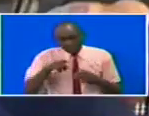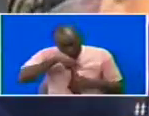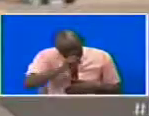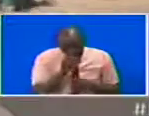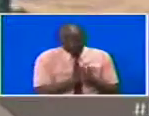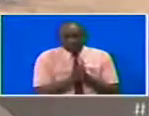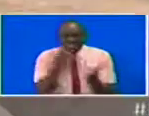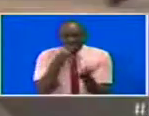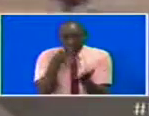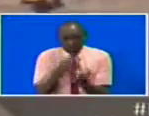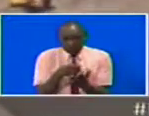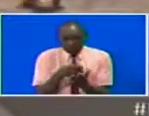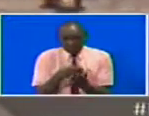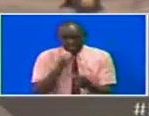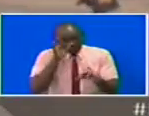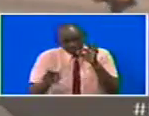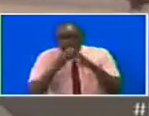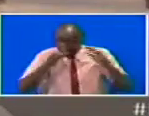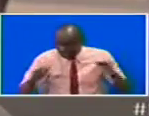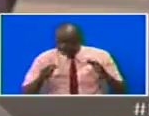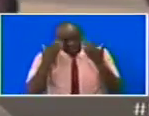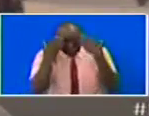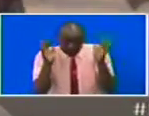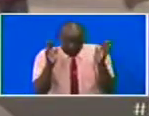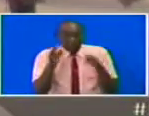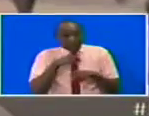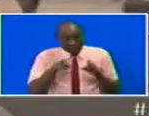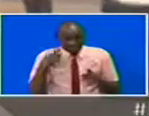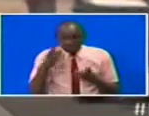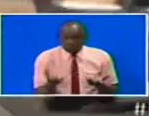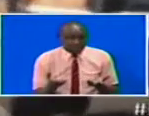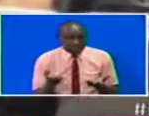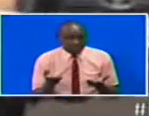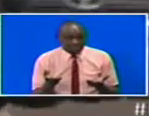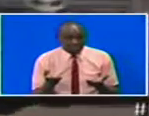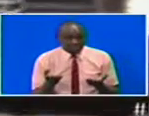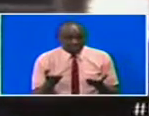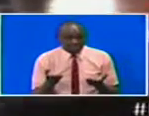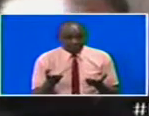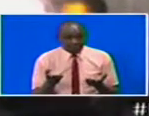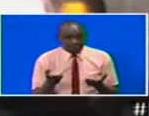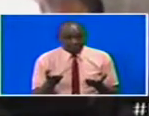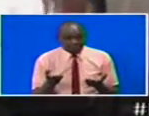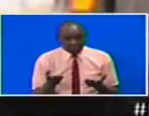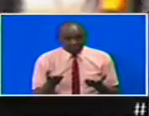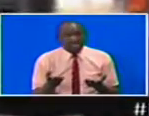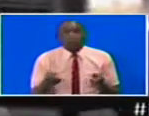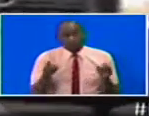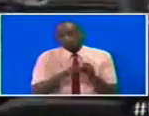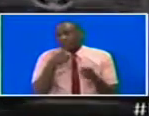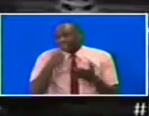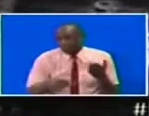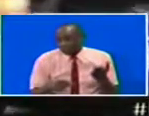to be involved in touching down houses, then that is banditry from security officers. Kamama says